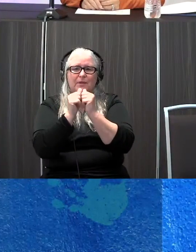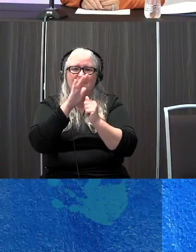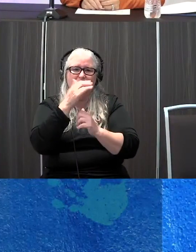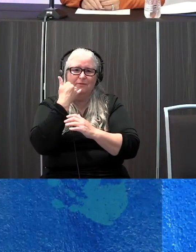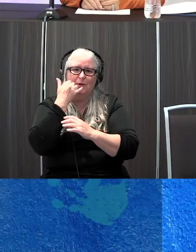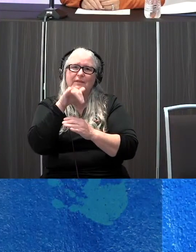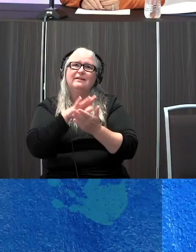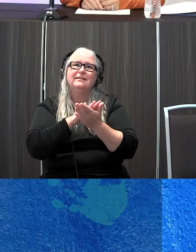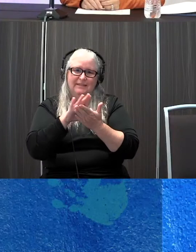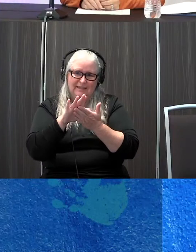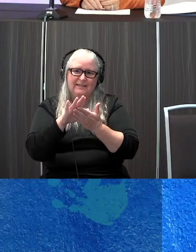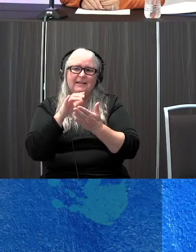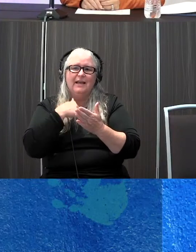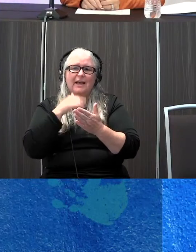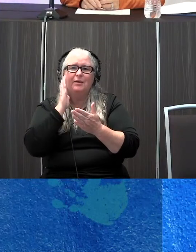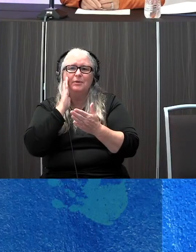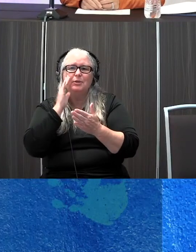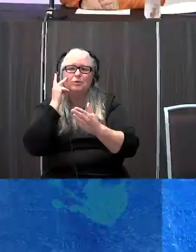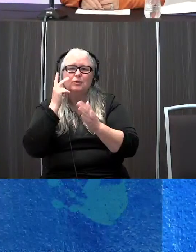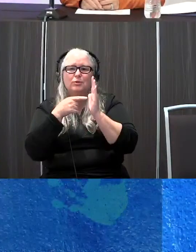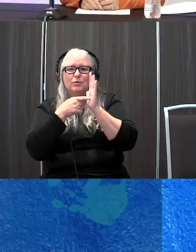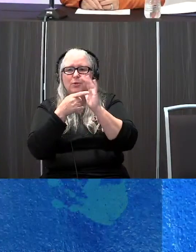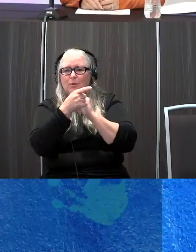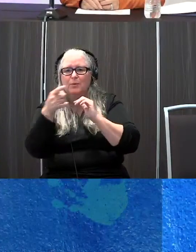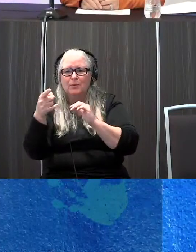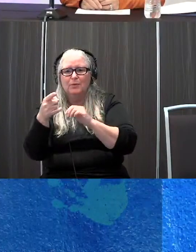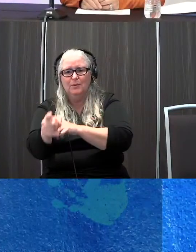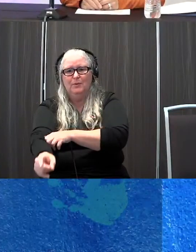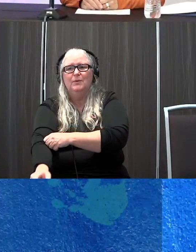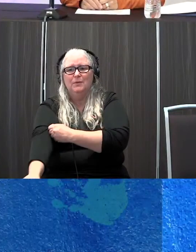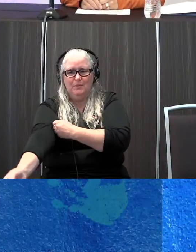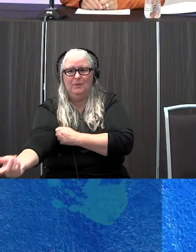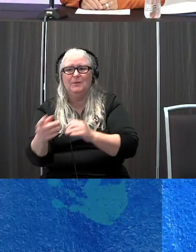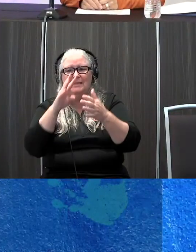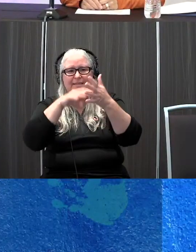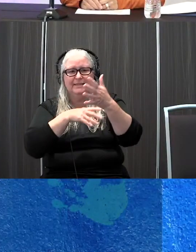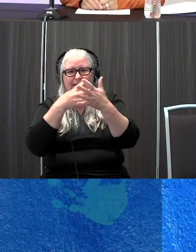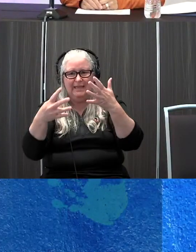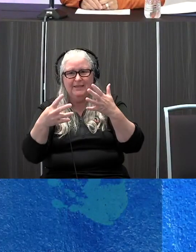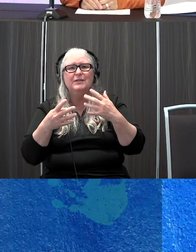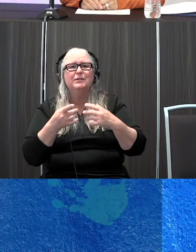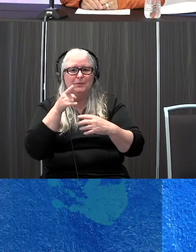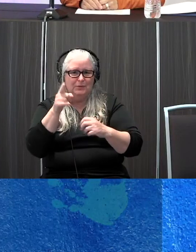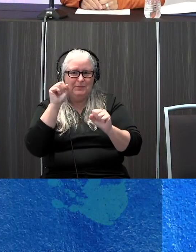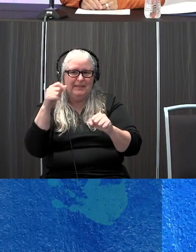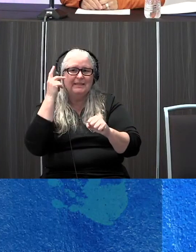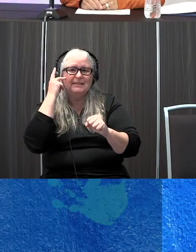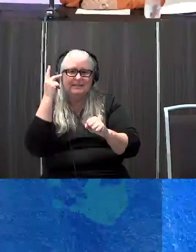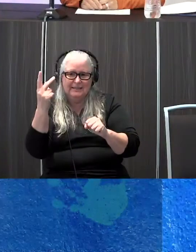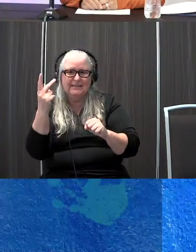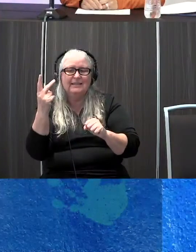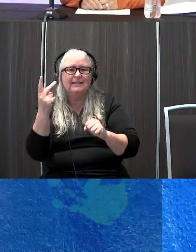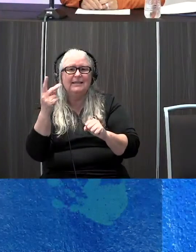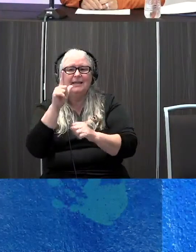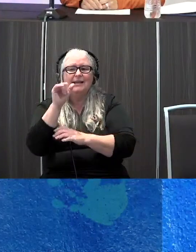just to yeah. the picture and come back for you. Oh, Just okay. Some sample So, schedules. yeah. Since we so were on that, if there's you're like okay. the, and Lily talked some